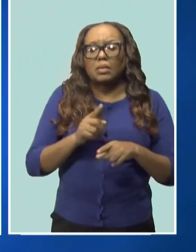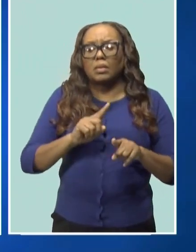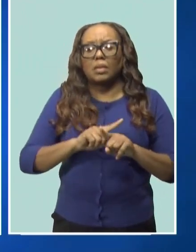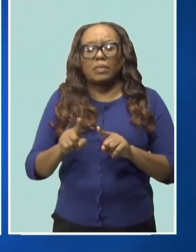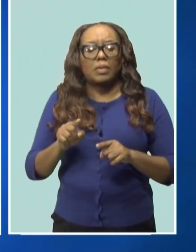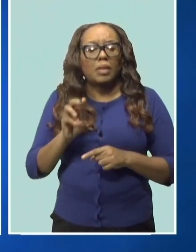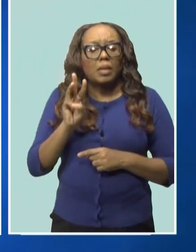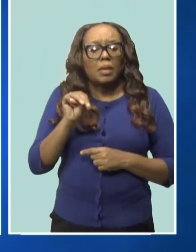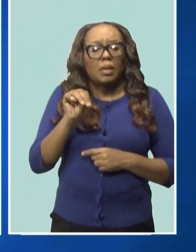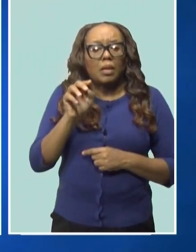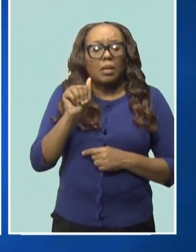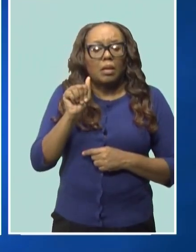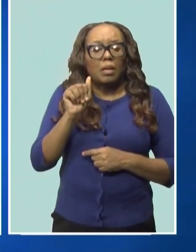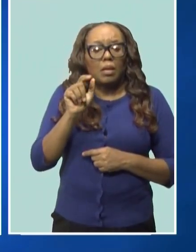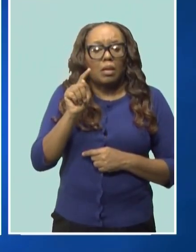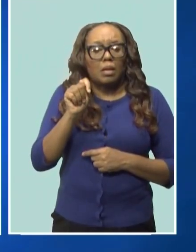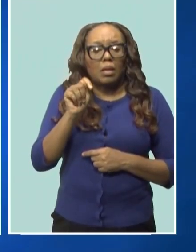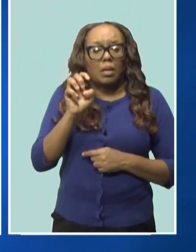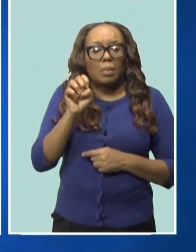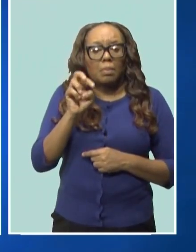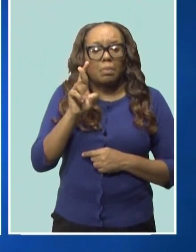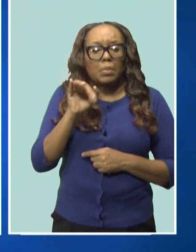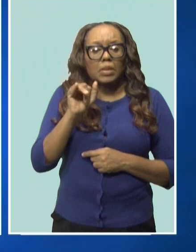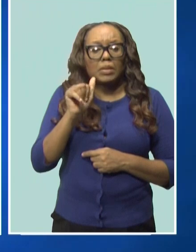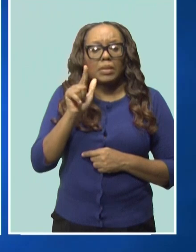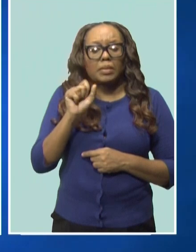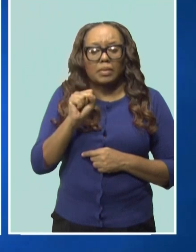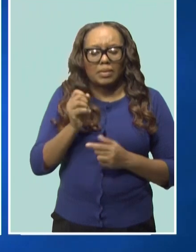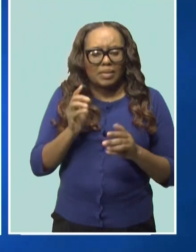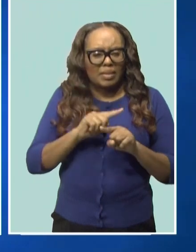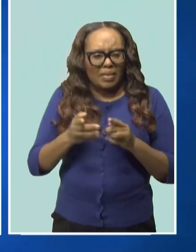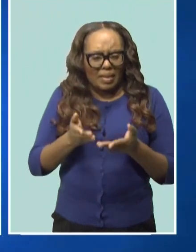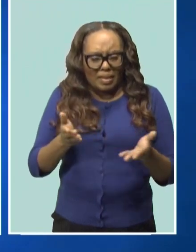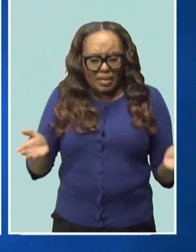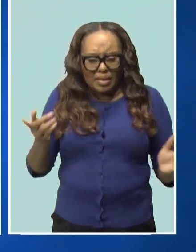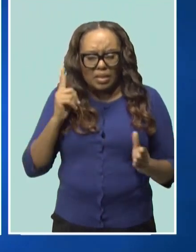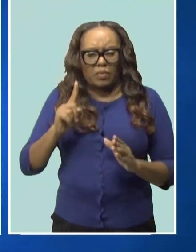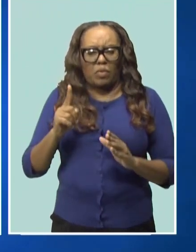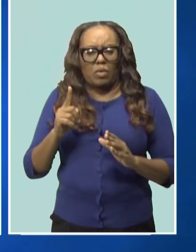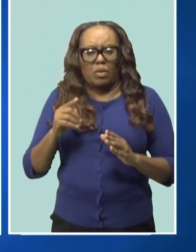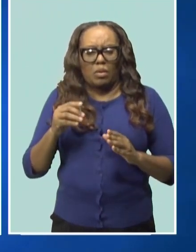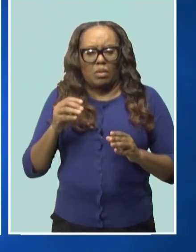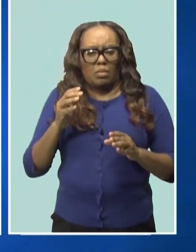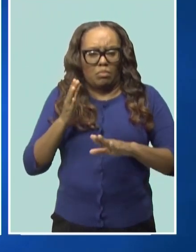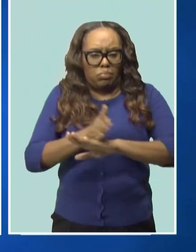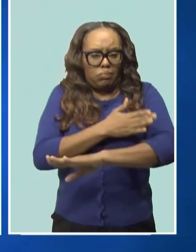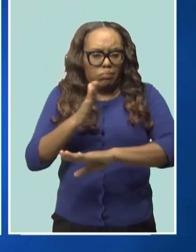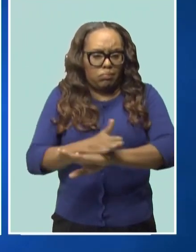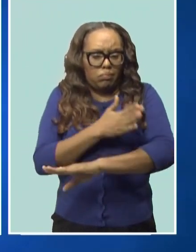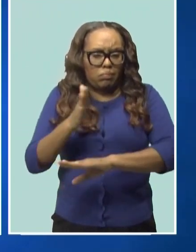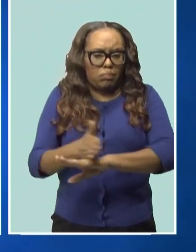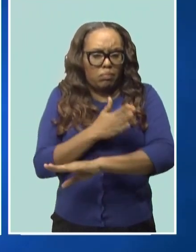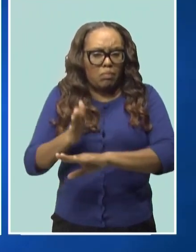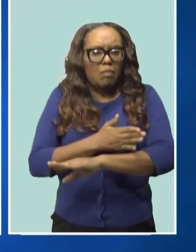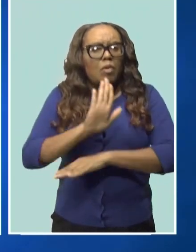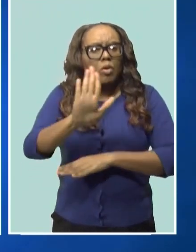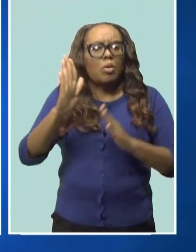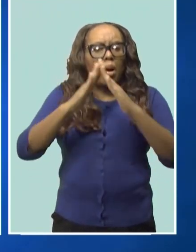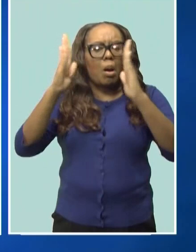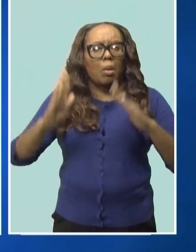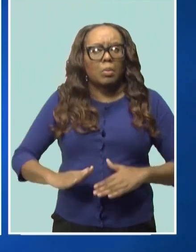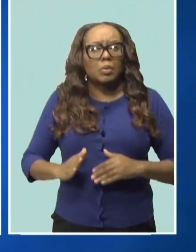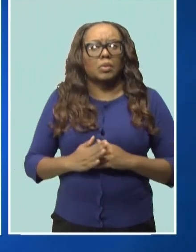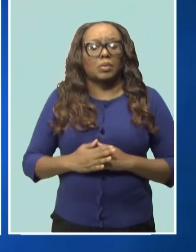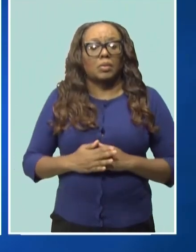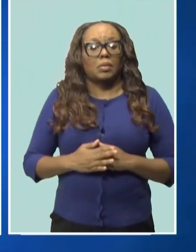to take action and to be able to allow householders in this country to benefit from doing